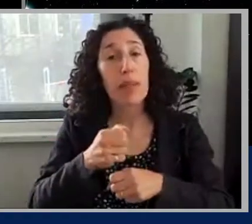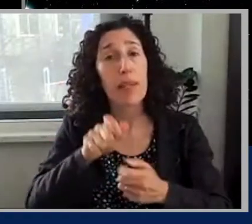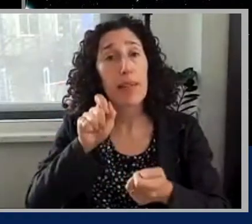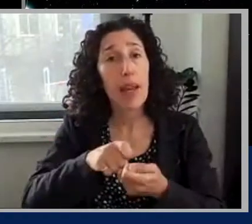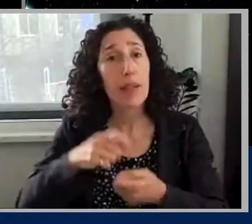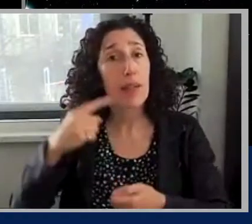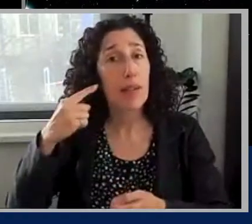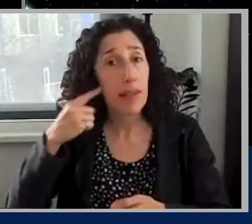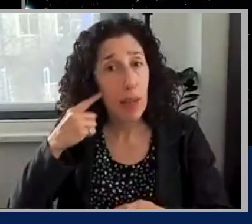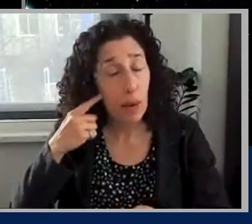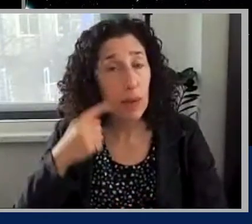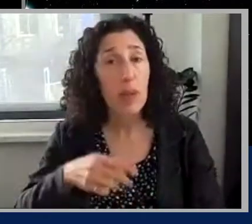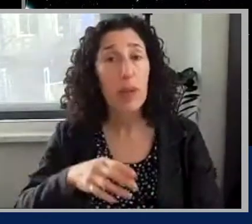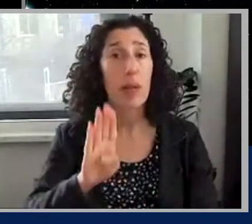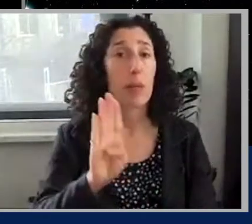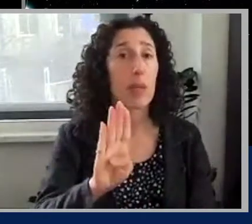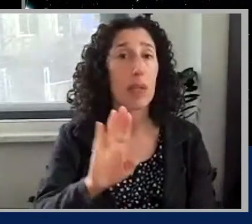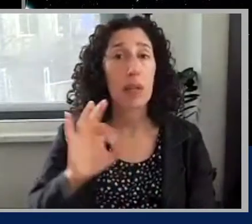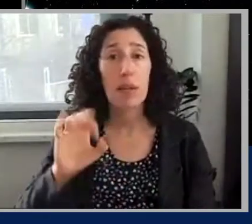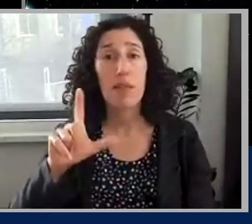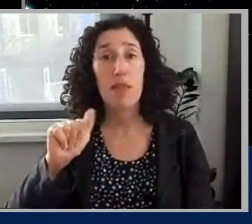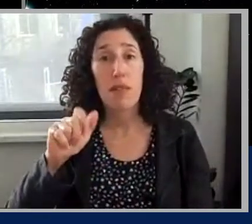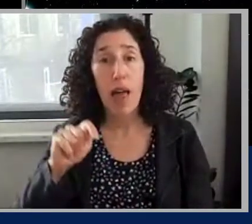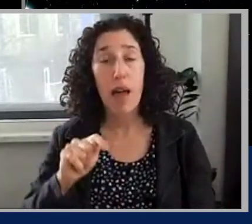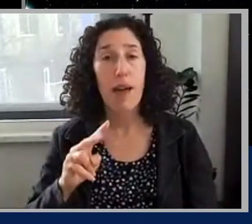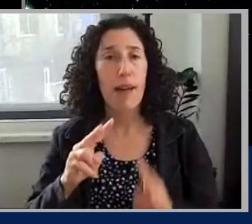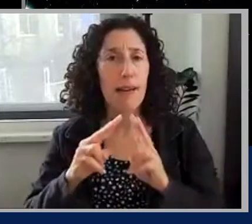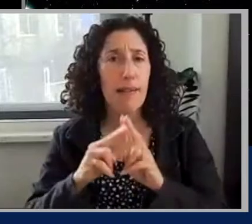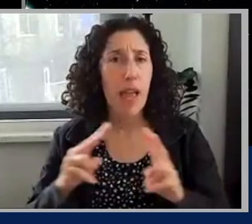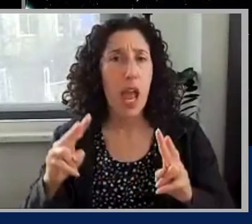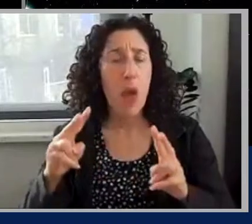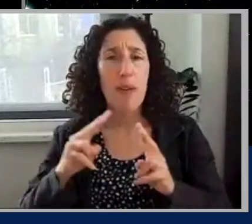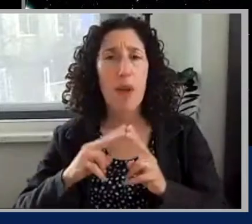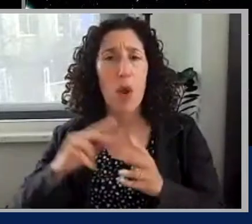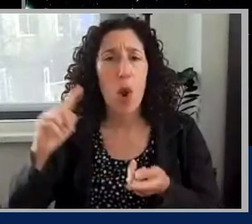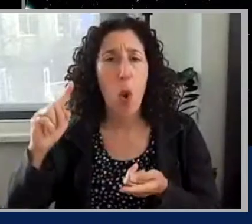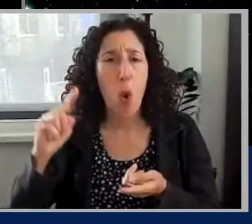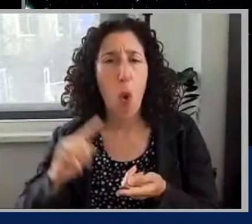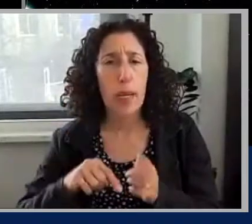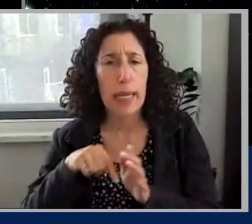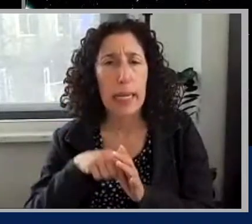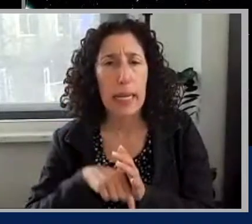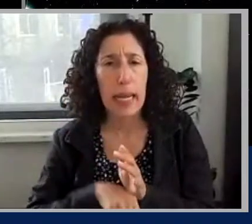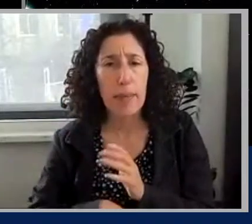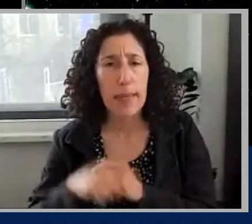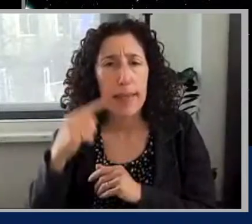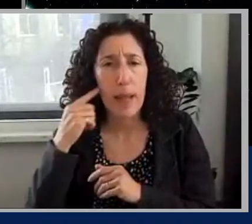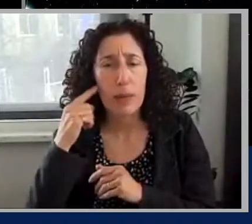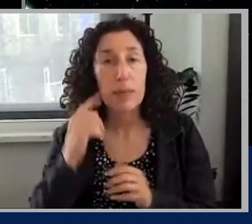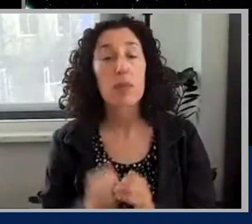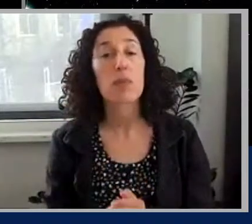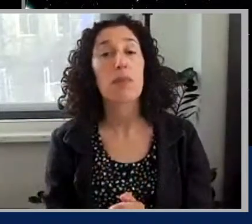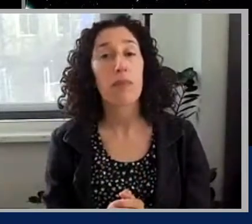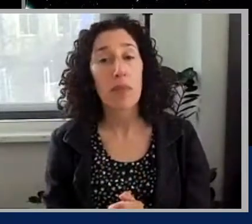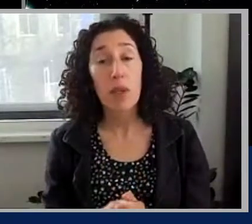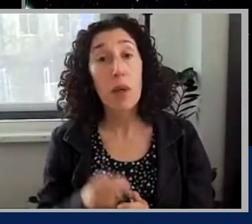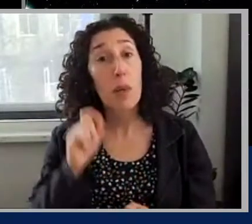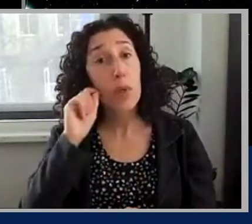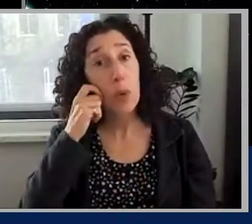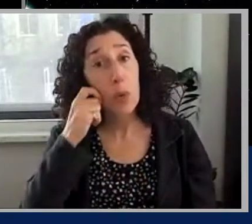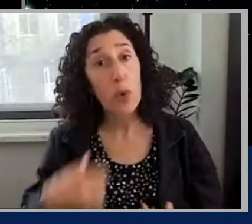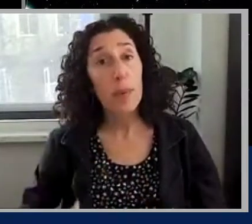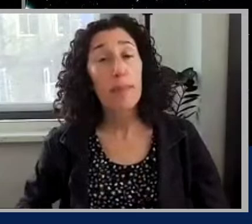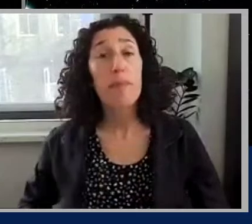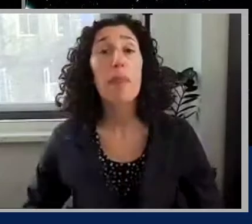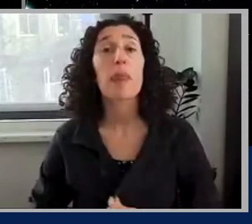how many octaves low it is, and having in the image the evidence of those sound waves, it's those